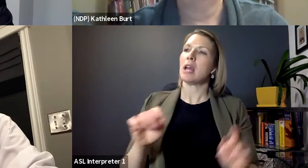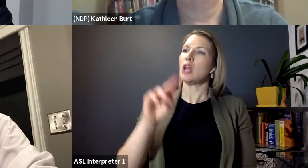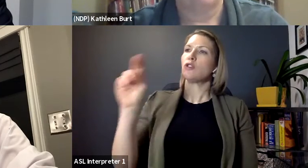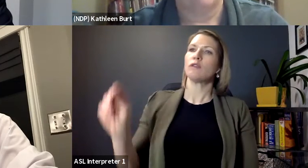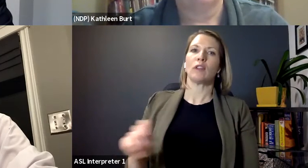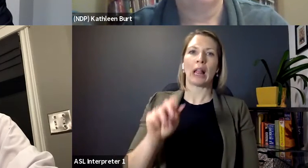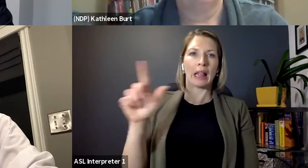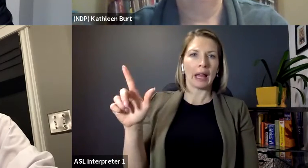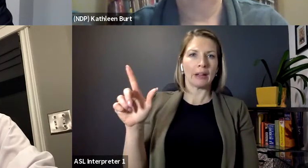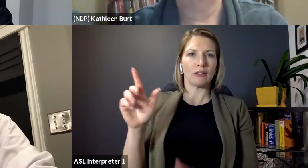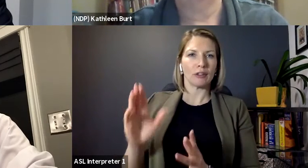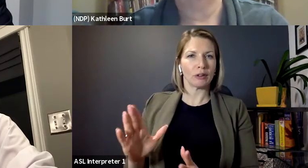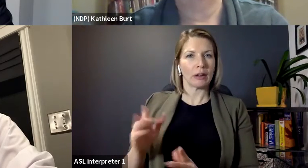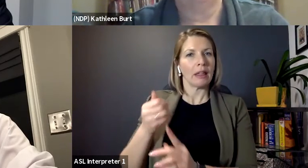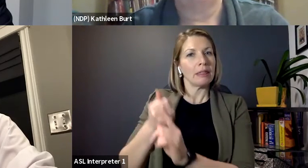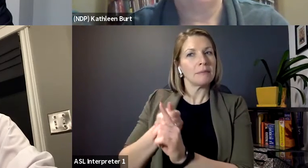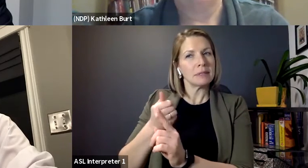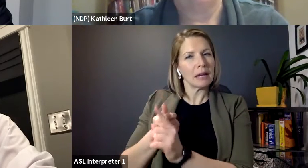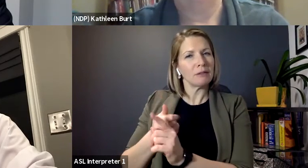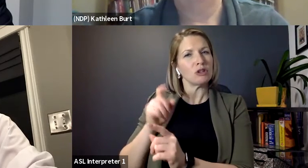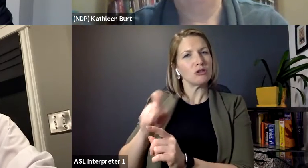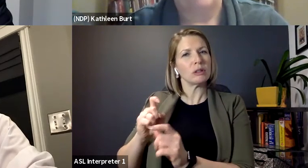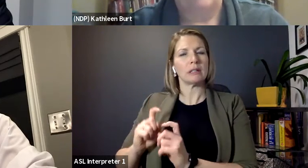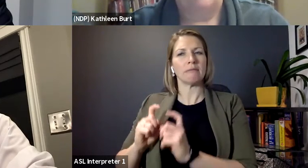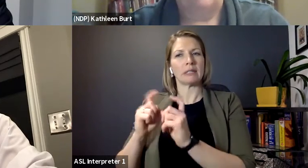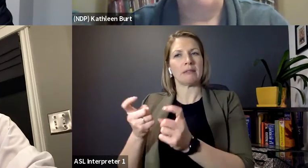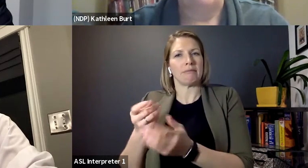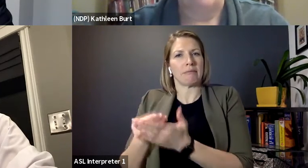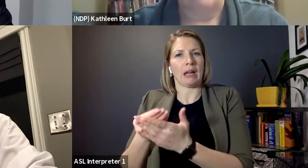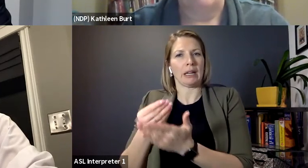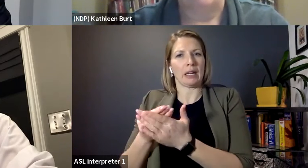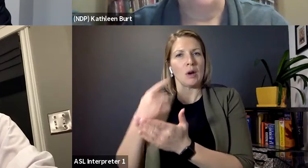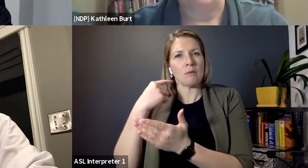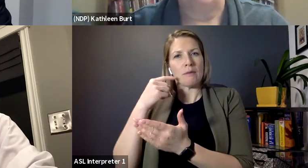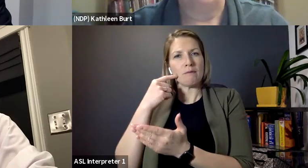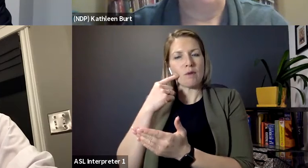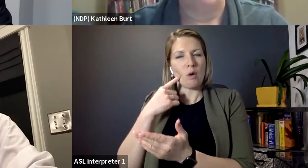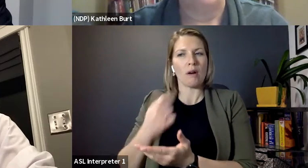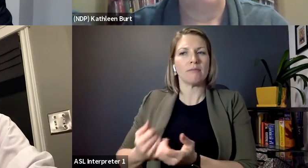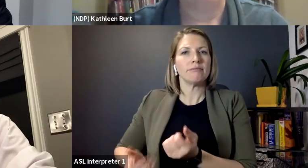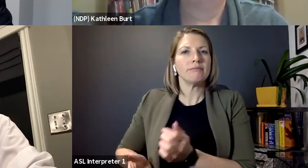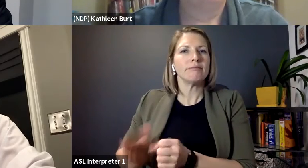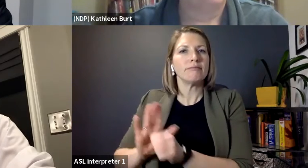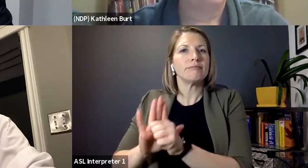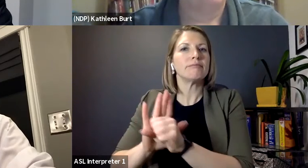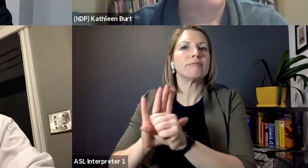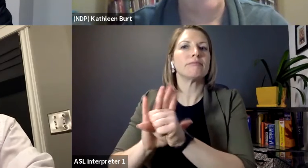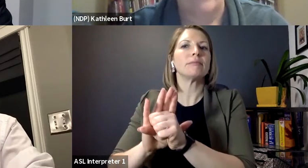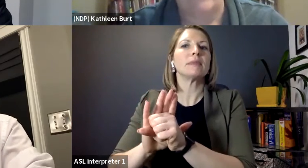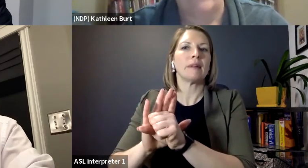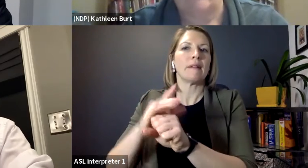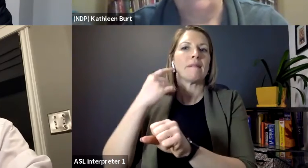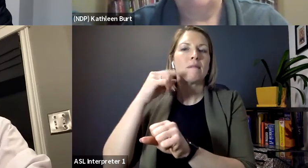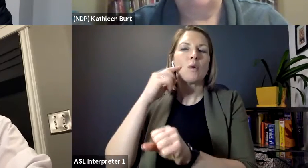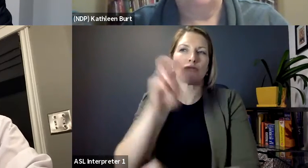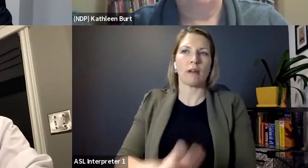cash in their pocket so they can take a holiday. And that's where I think the NDP's promise of a $15 minimum